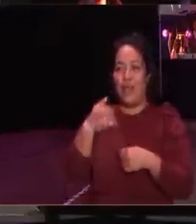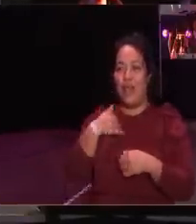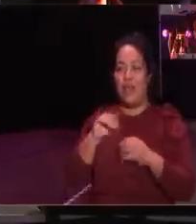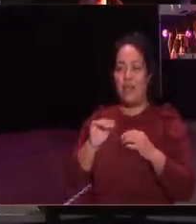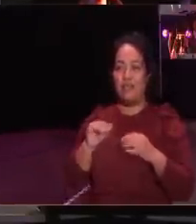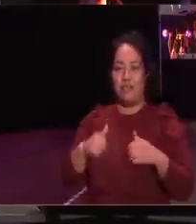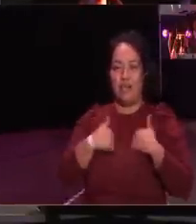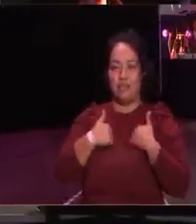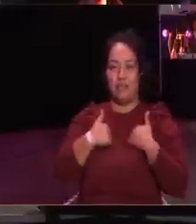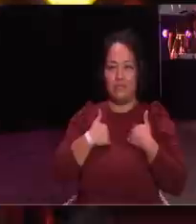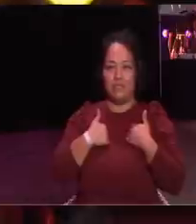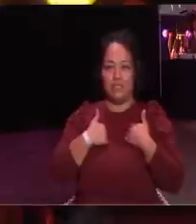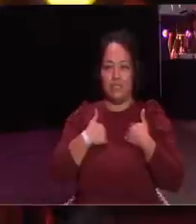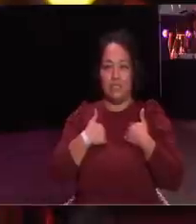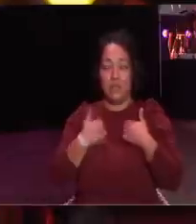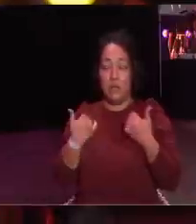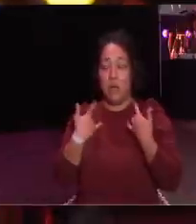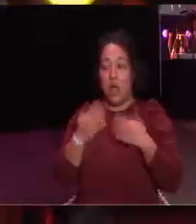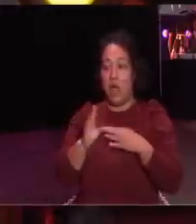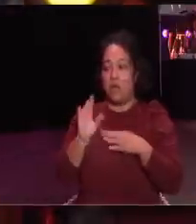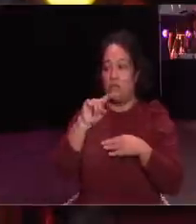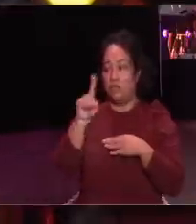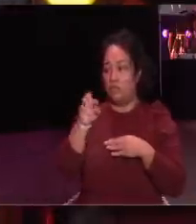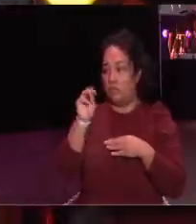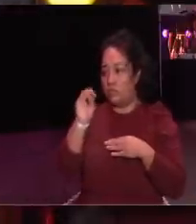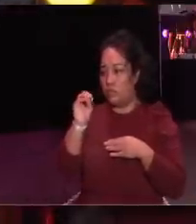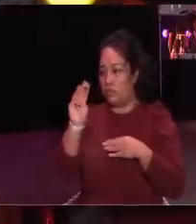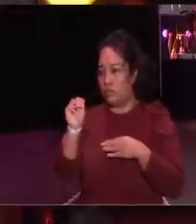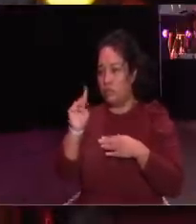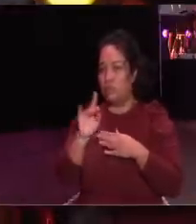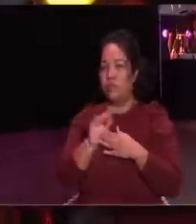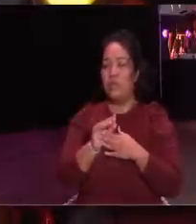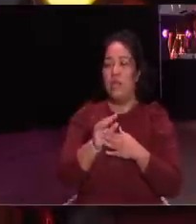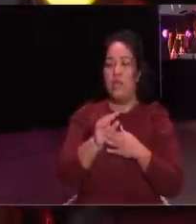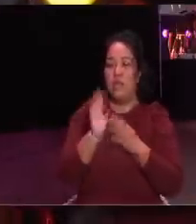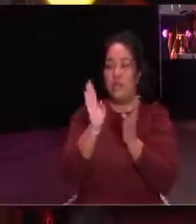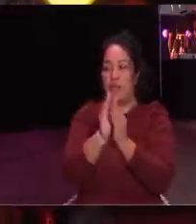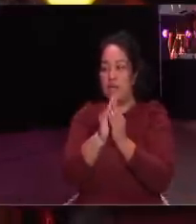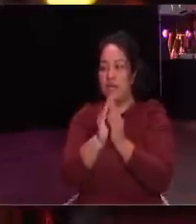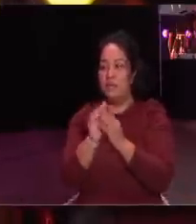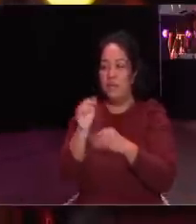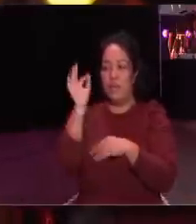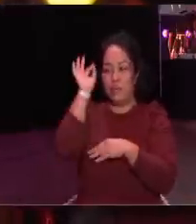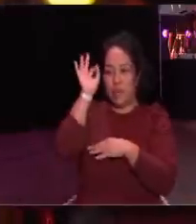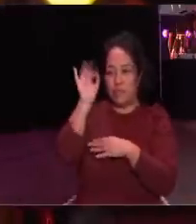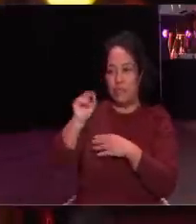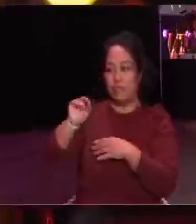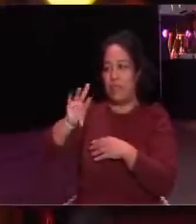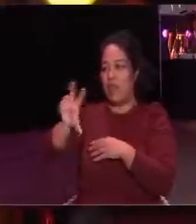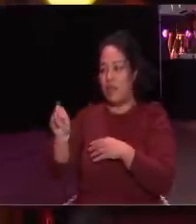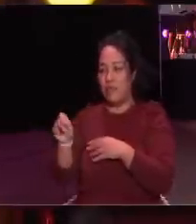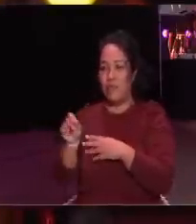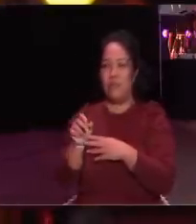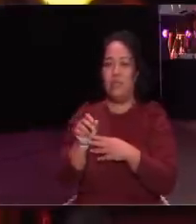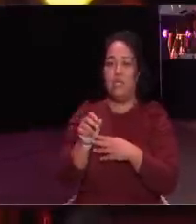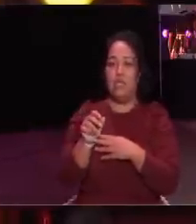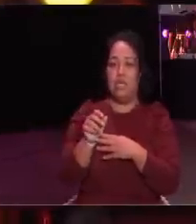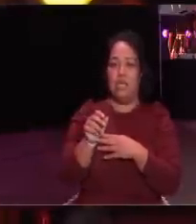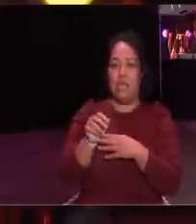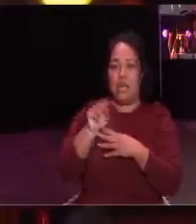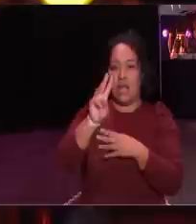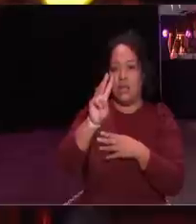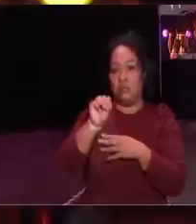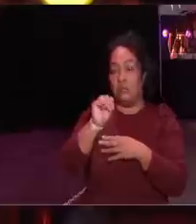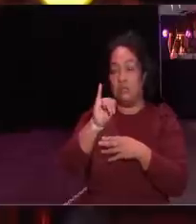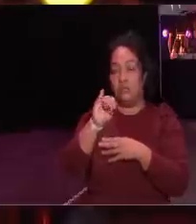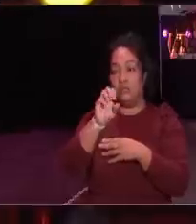meeting. A Zoom meeting con los pastores de África, with the pastors of Africa, y el misionero en Sudáfrica, and the